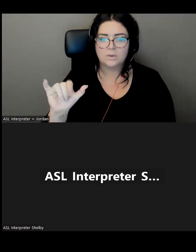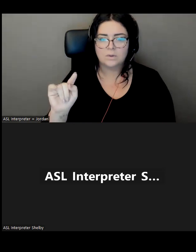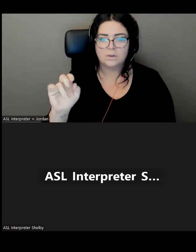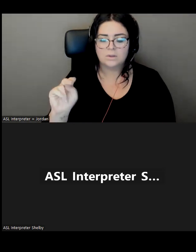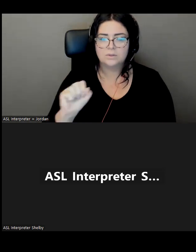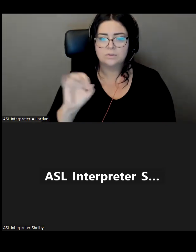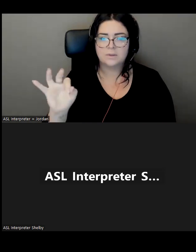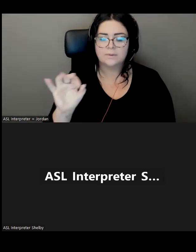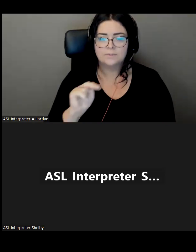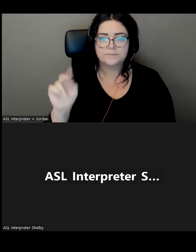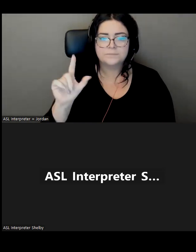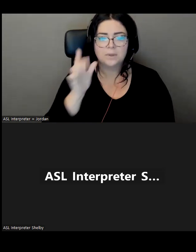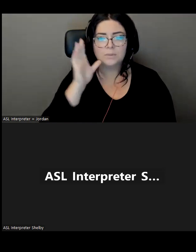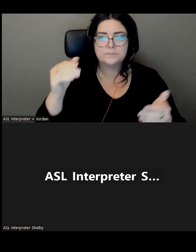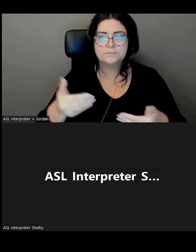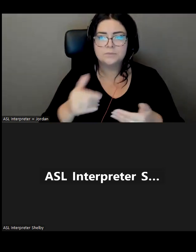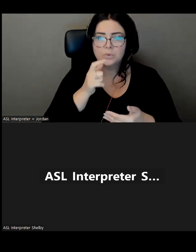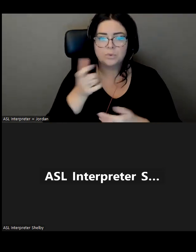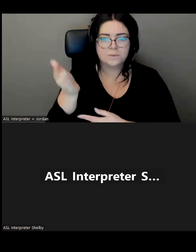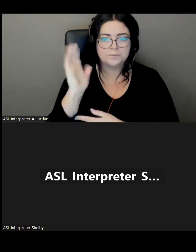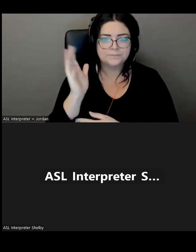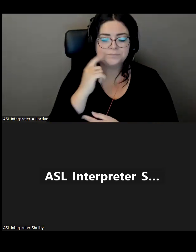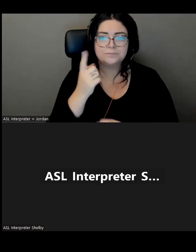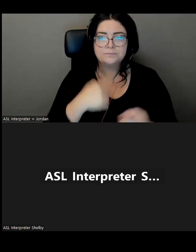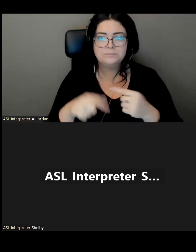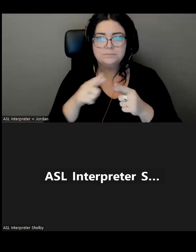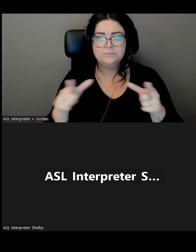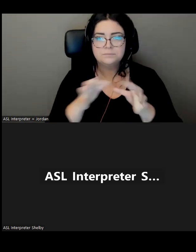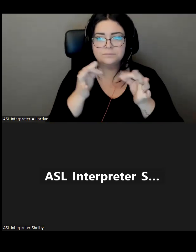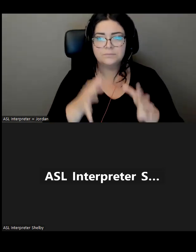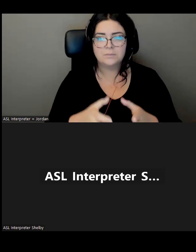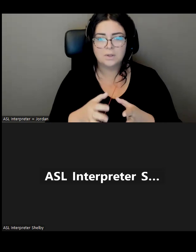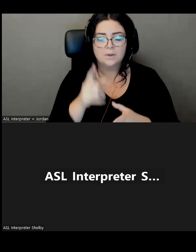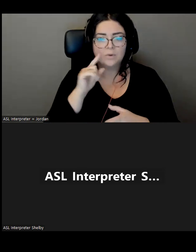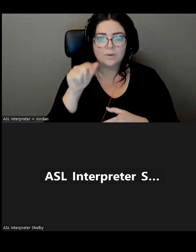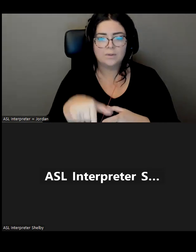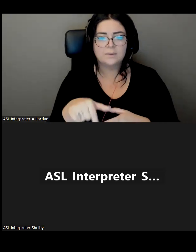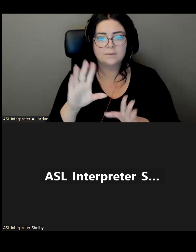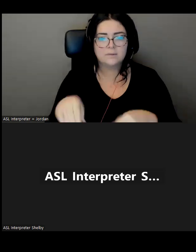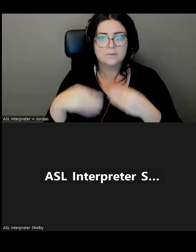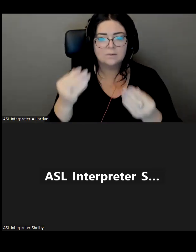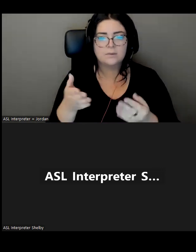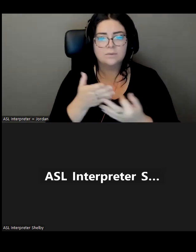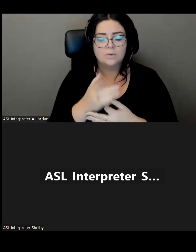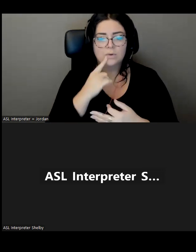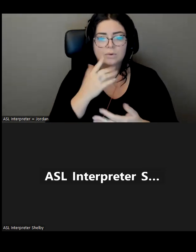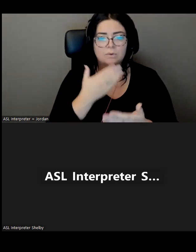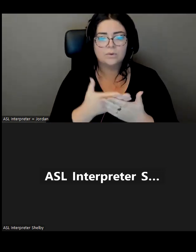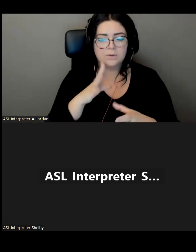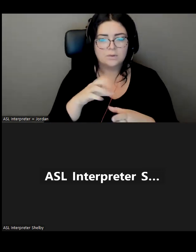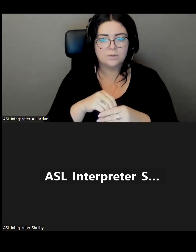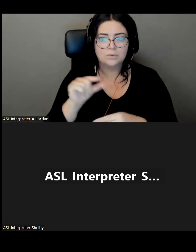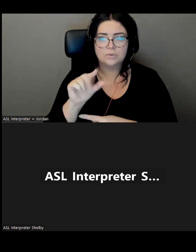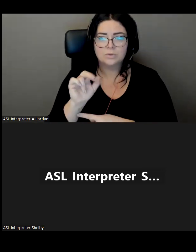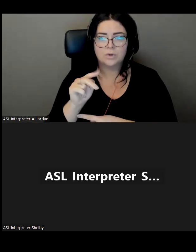guest speakers in a few minutes. Sign language interpreting services for this session is provided by an inclusion grant from the